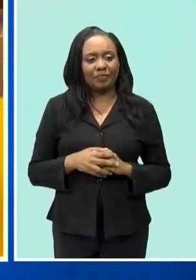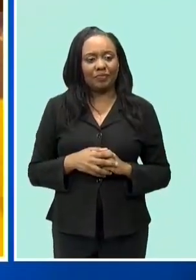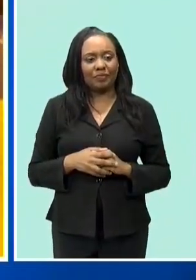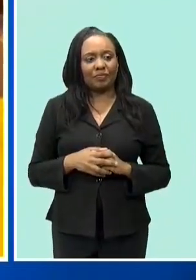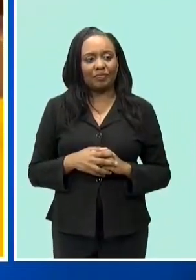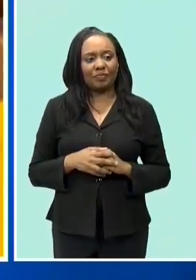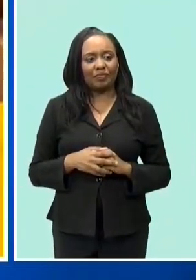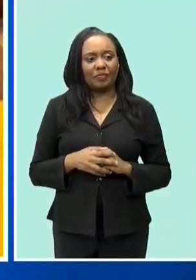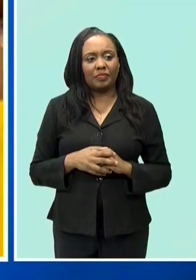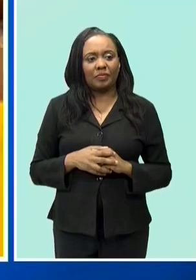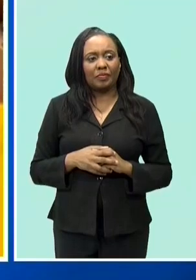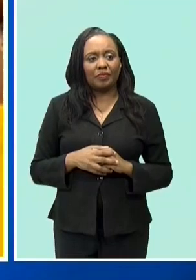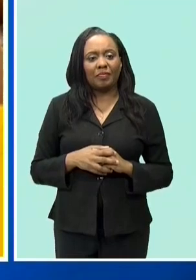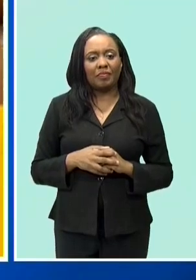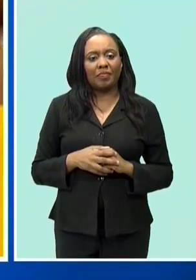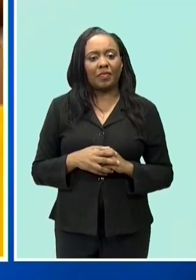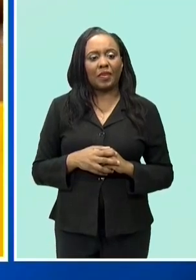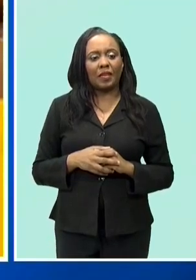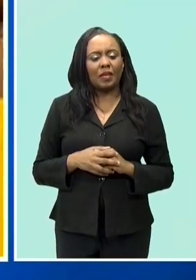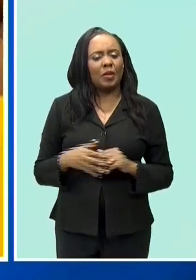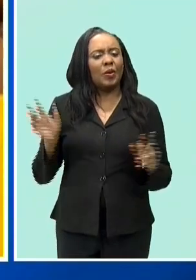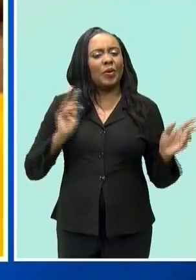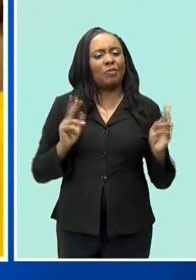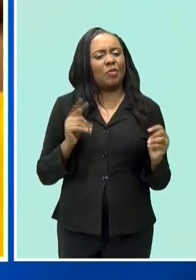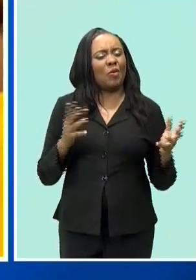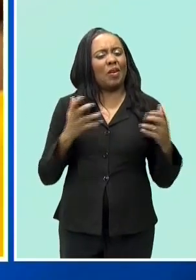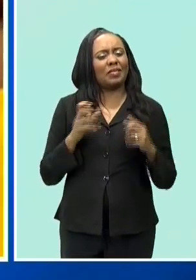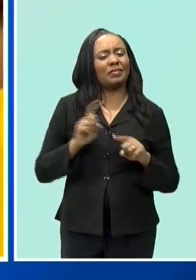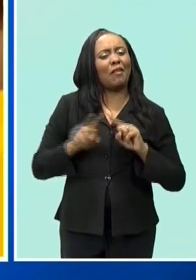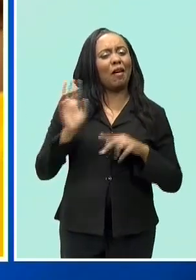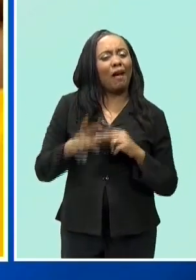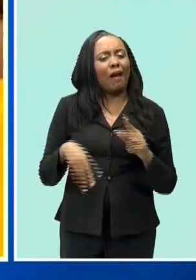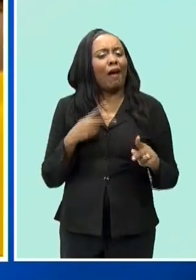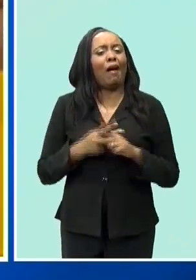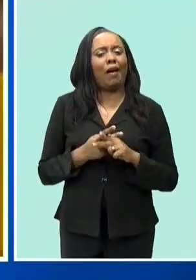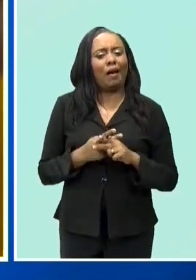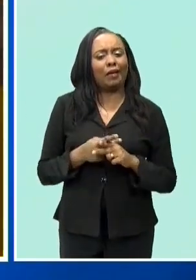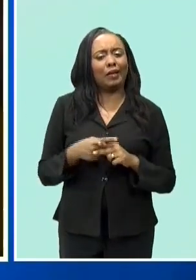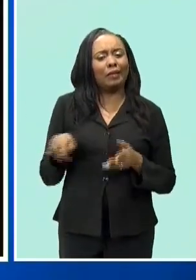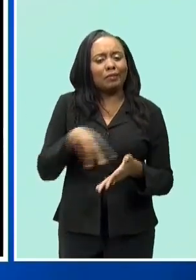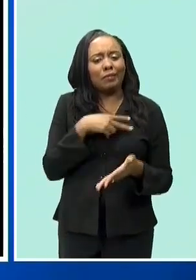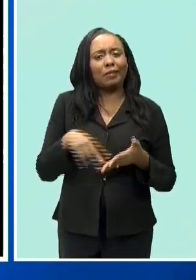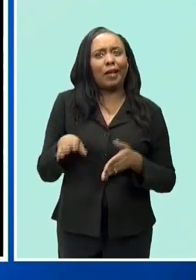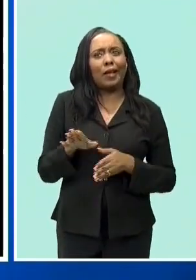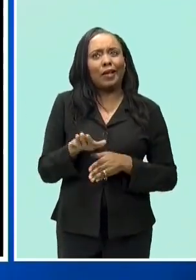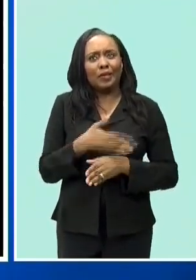you listen to Exile, what a completely different type of cadence calypso music. When you listen